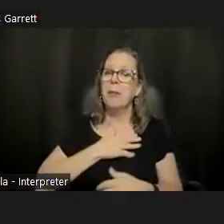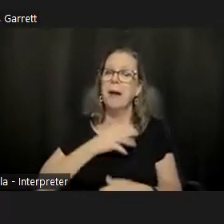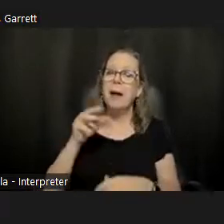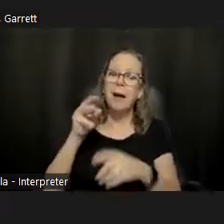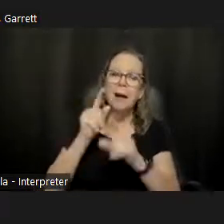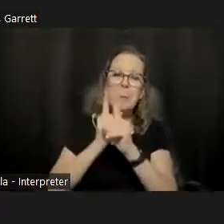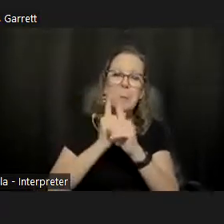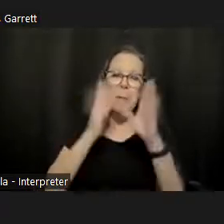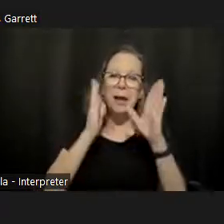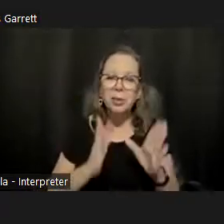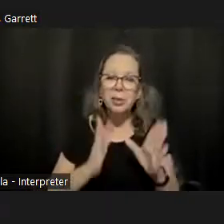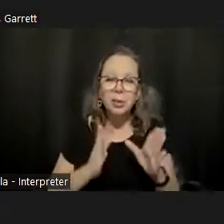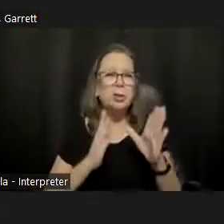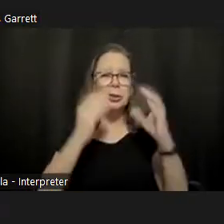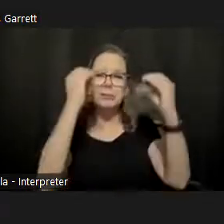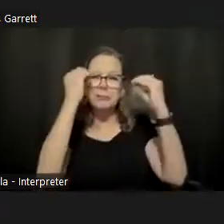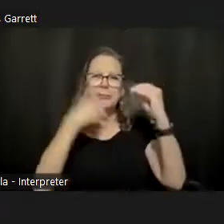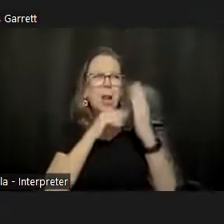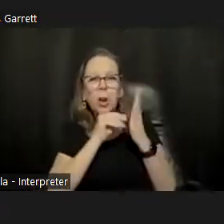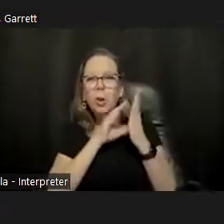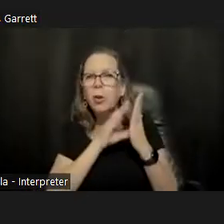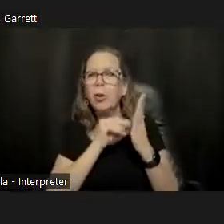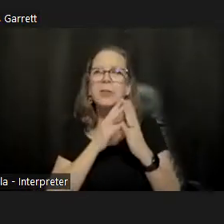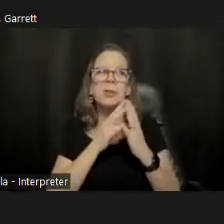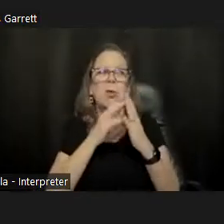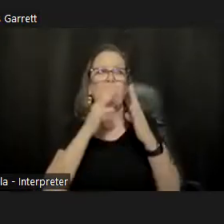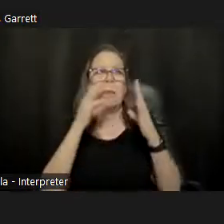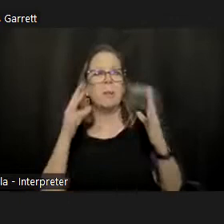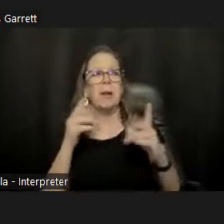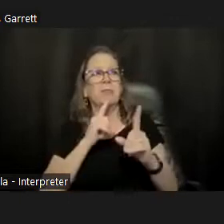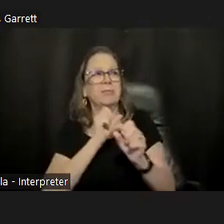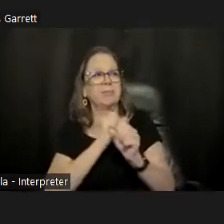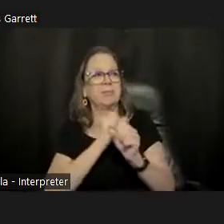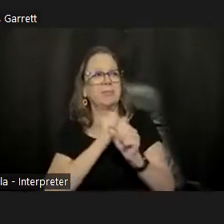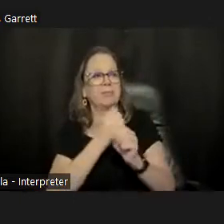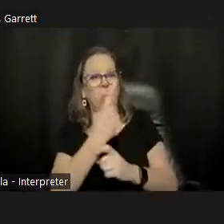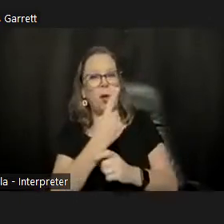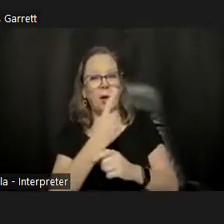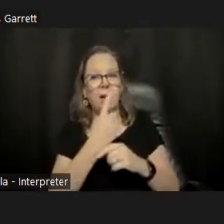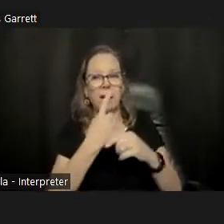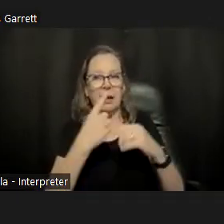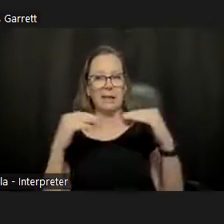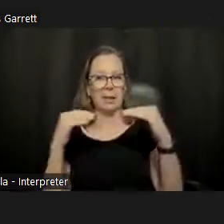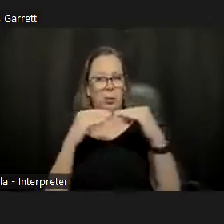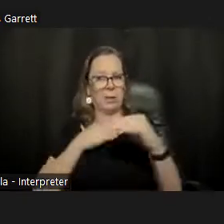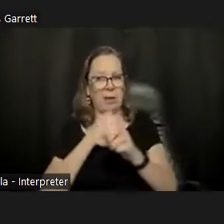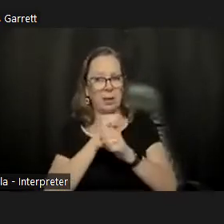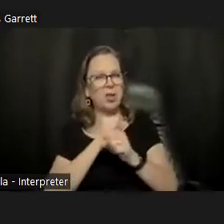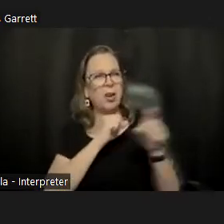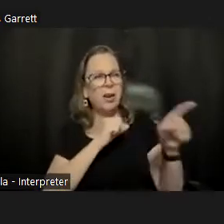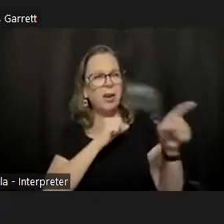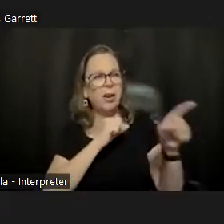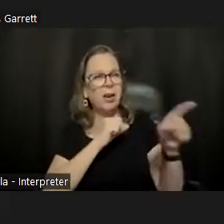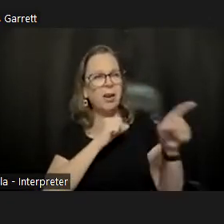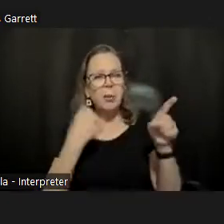much from him, and he's actually one of a counterpart in Washington that has helped